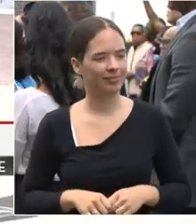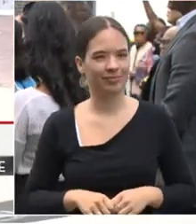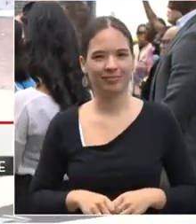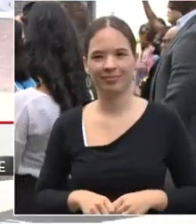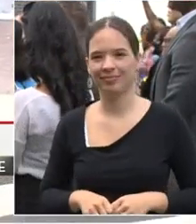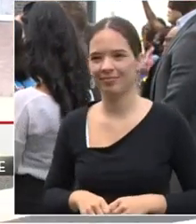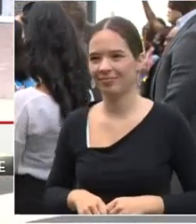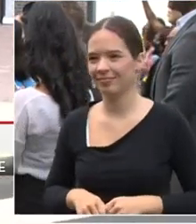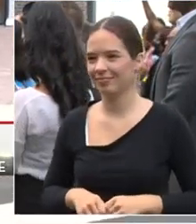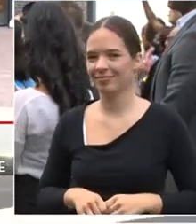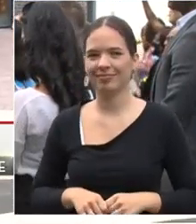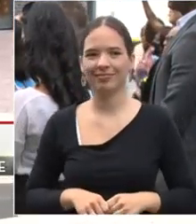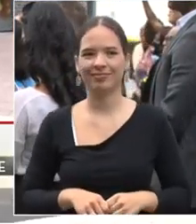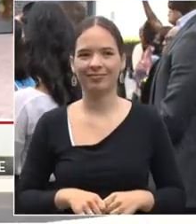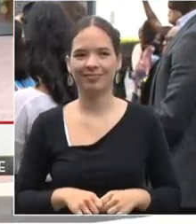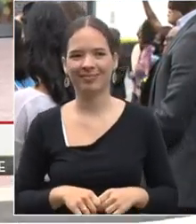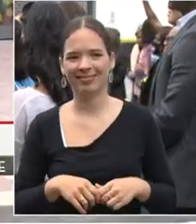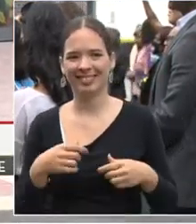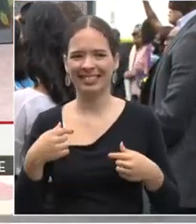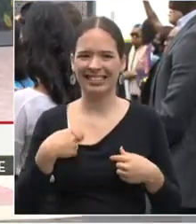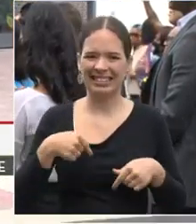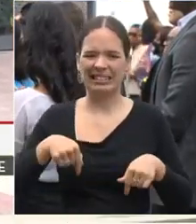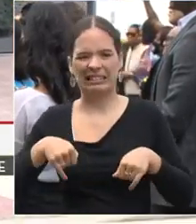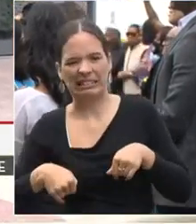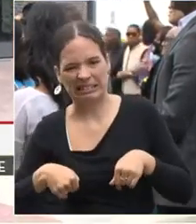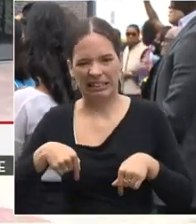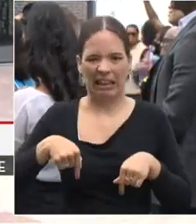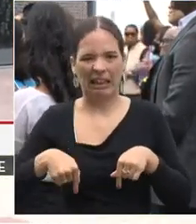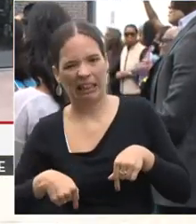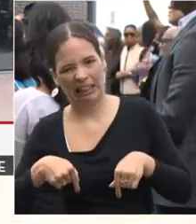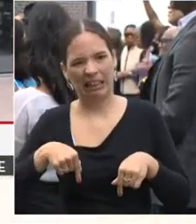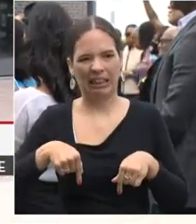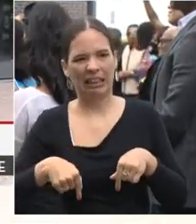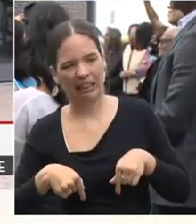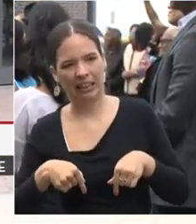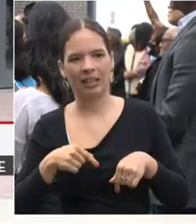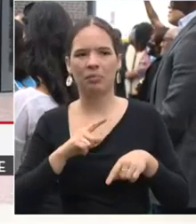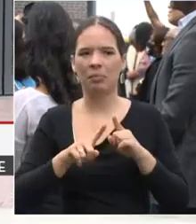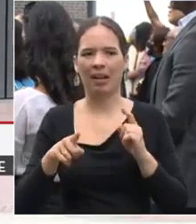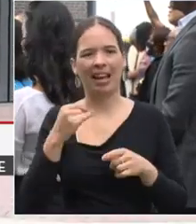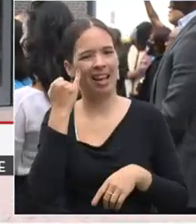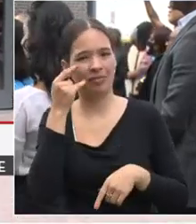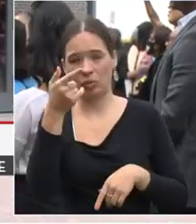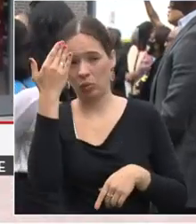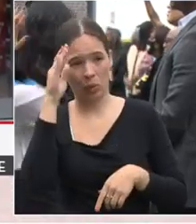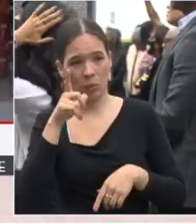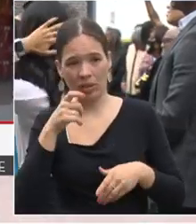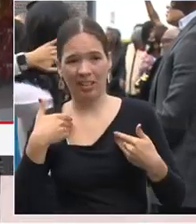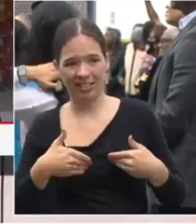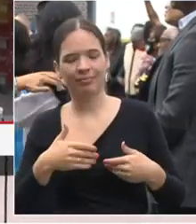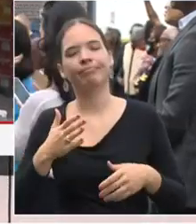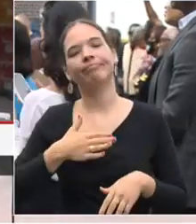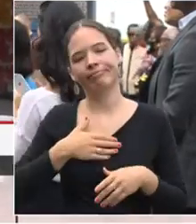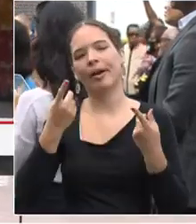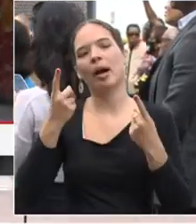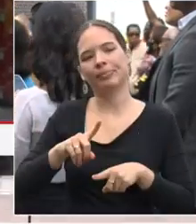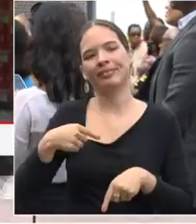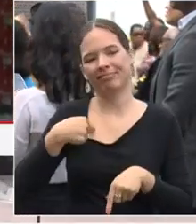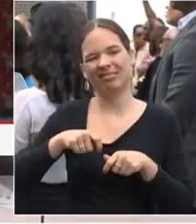Well, I'm limping along. For those who don't know, I tore my Achilles a number of weeks ago,